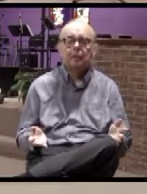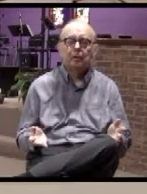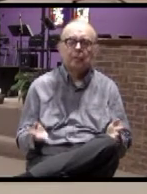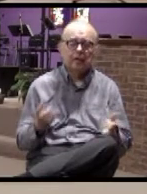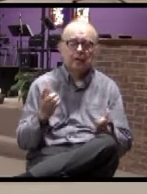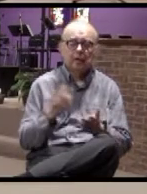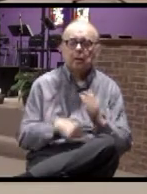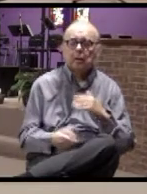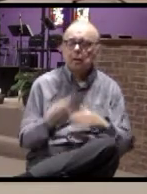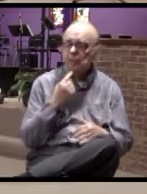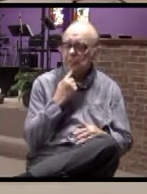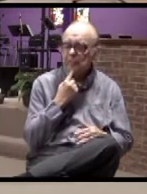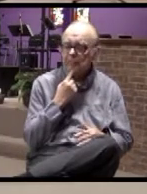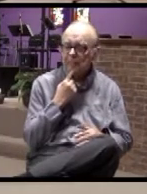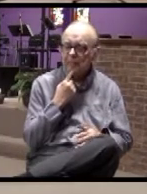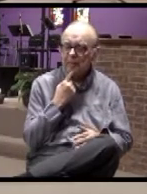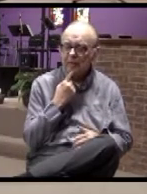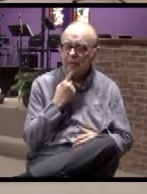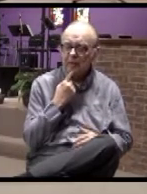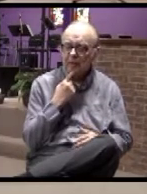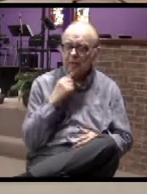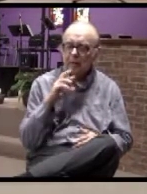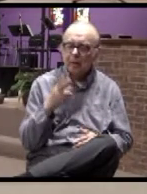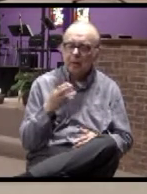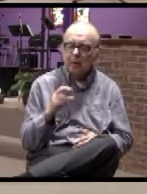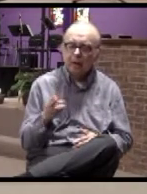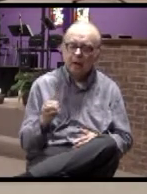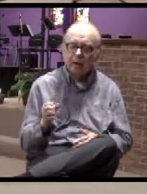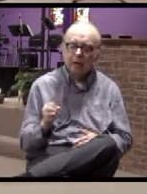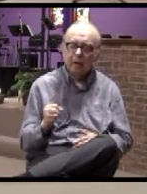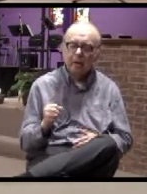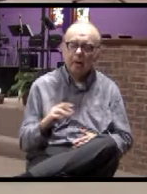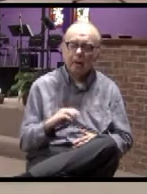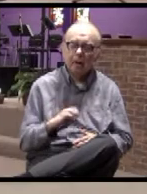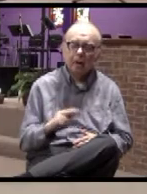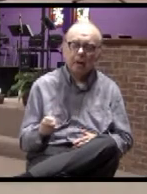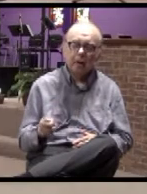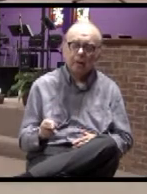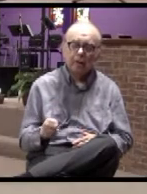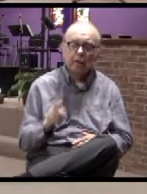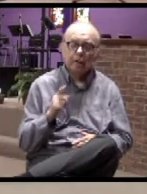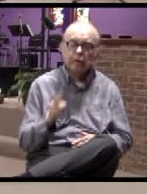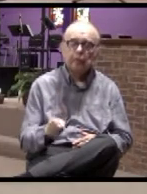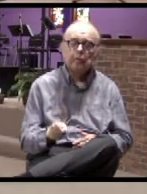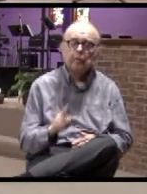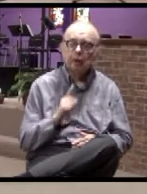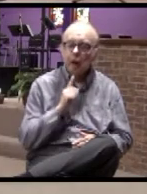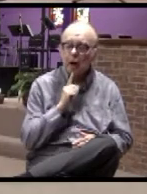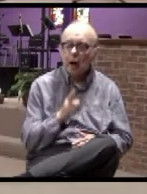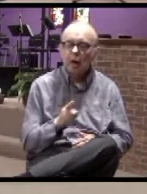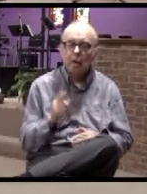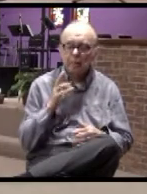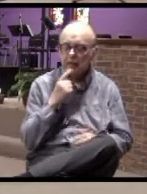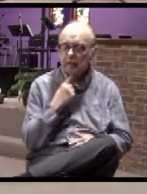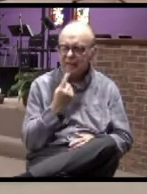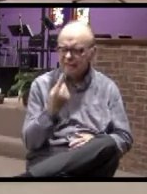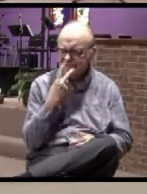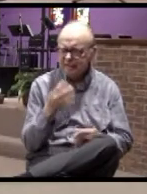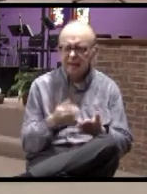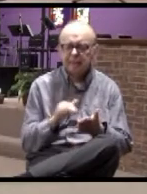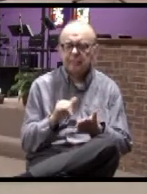what's missing in CH underscore RCH, and it would be, you are, okay? Y'all seen that